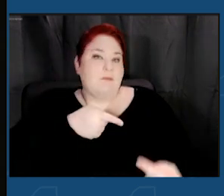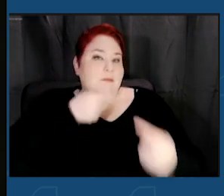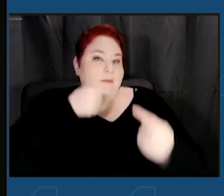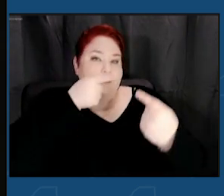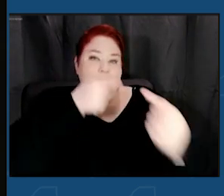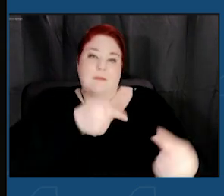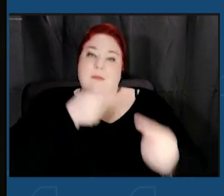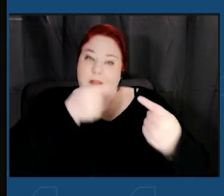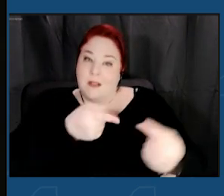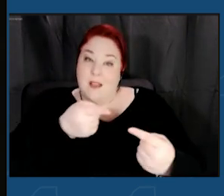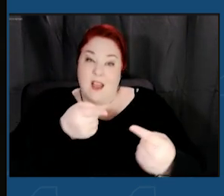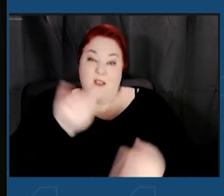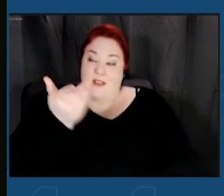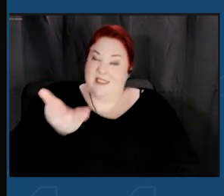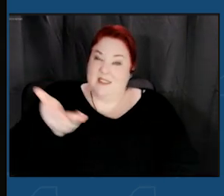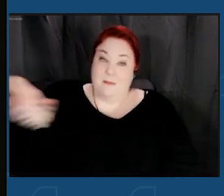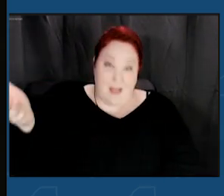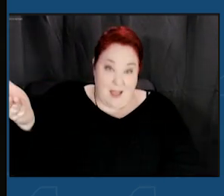that one coming.